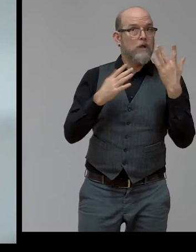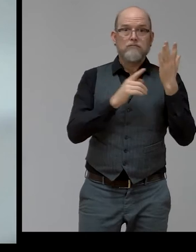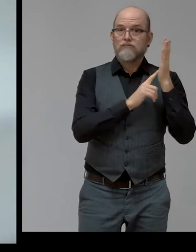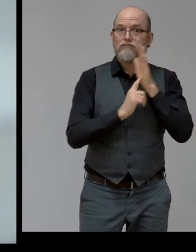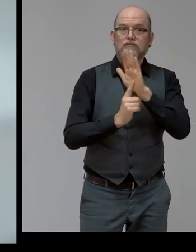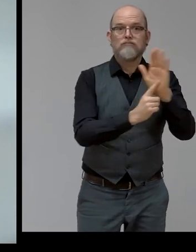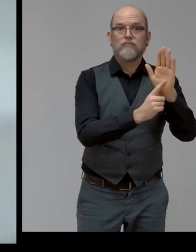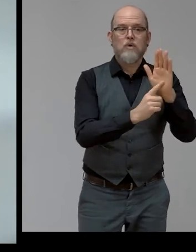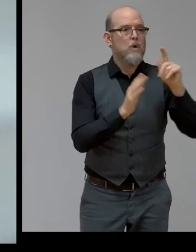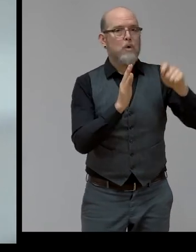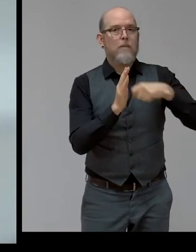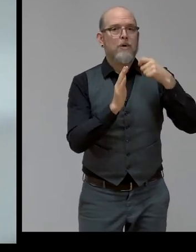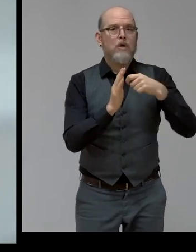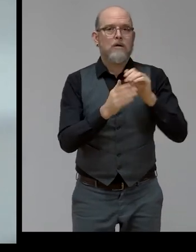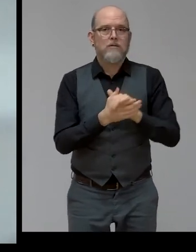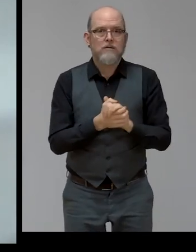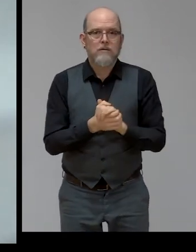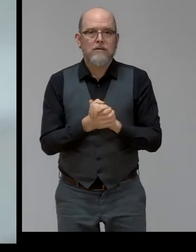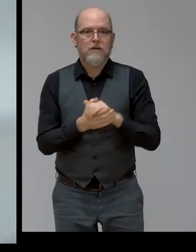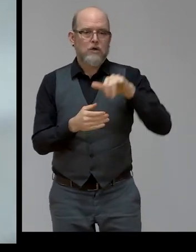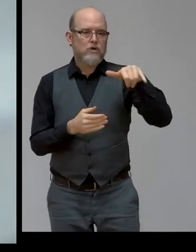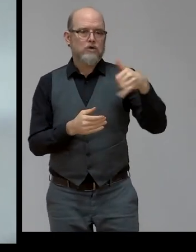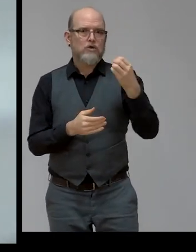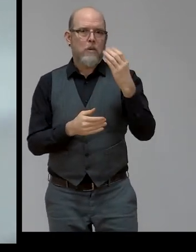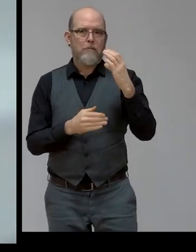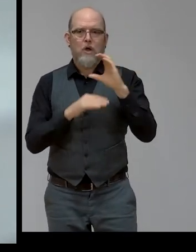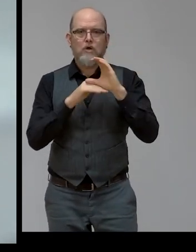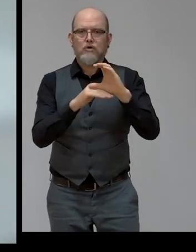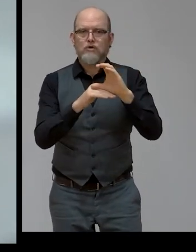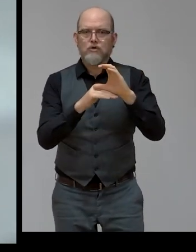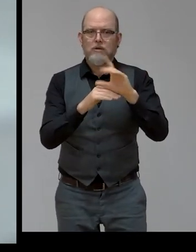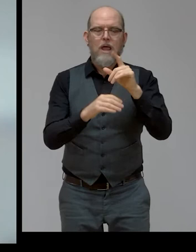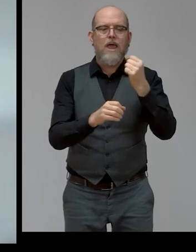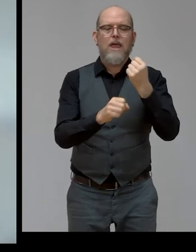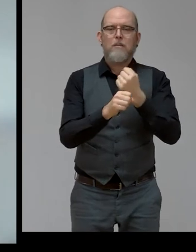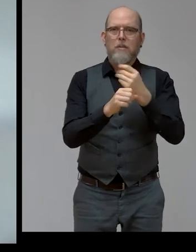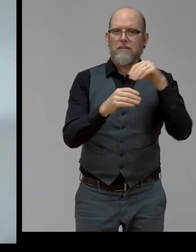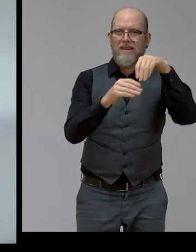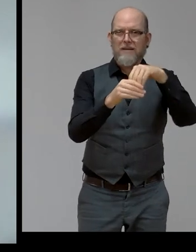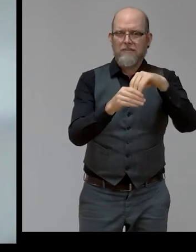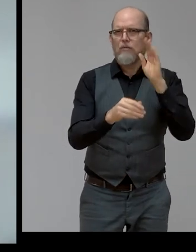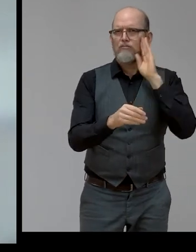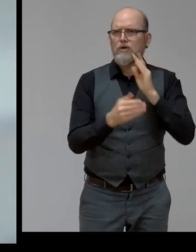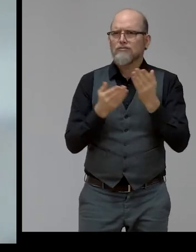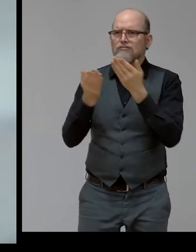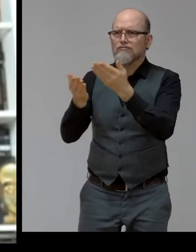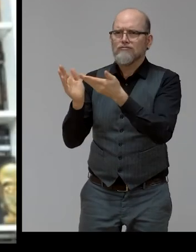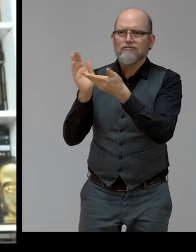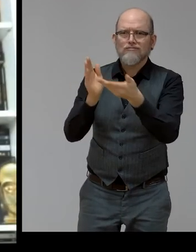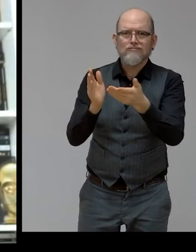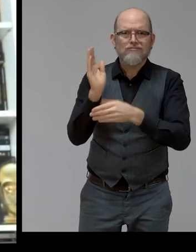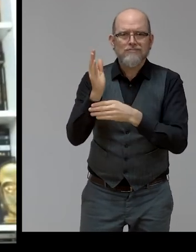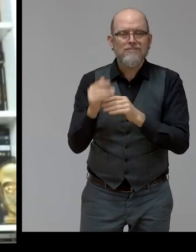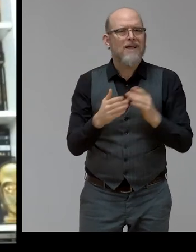Job Coach Employment. And hi, Ozen, over to you. Hello, Letizia. Thank you for the